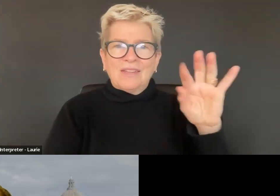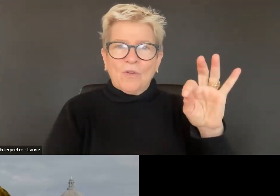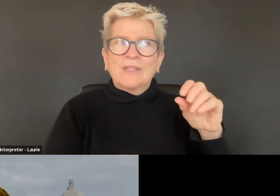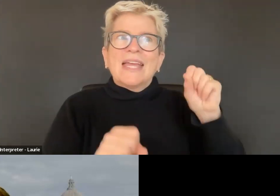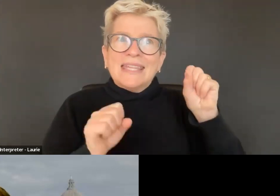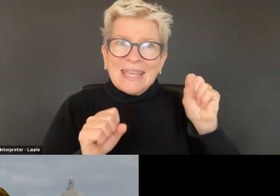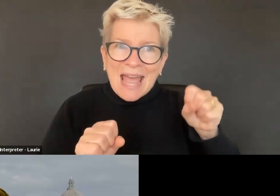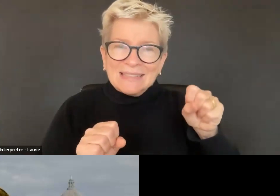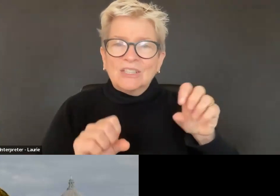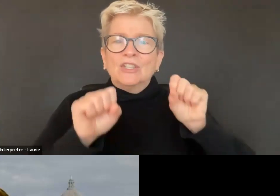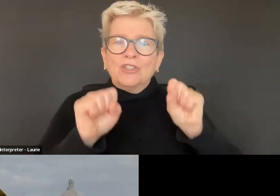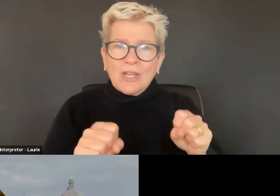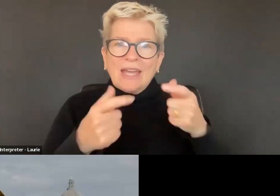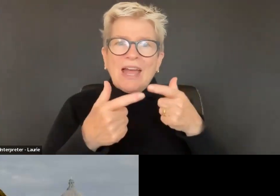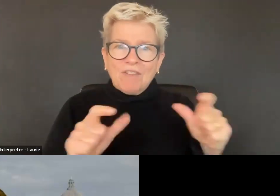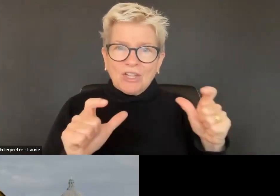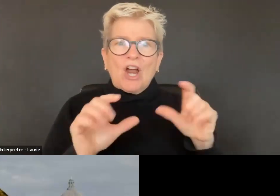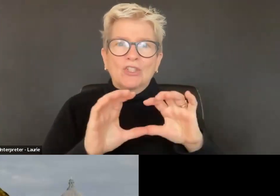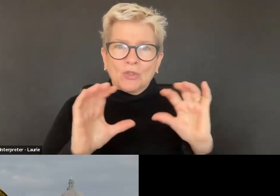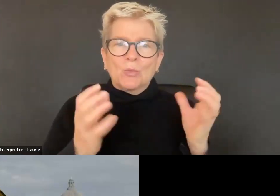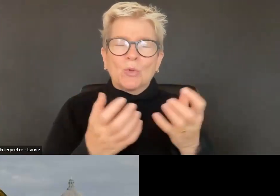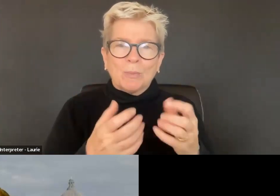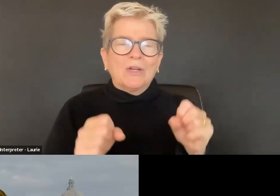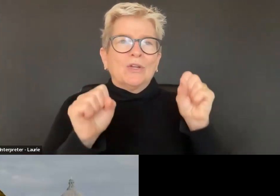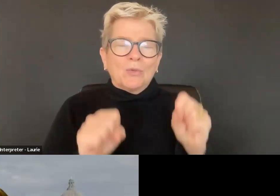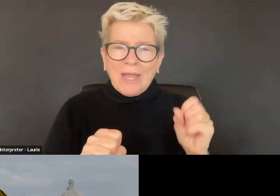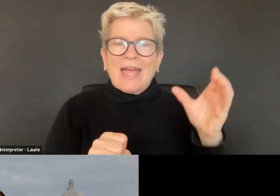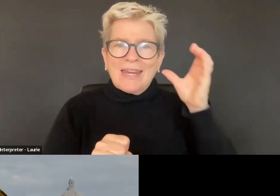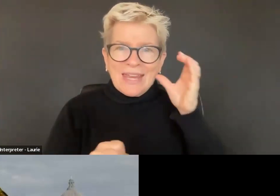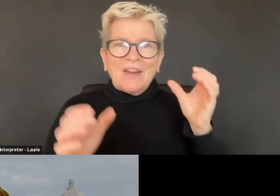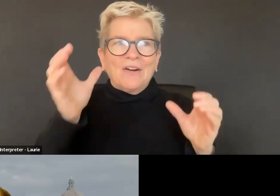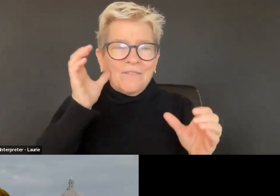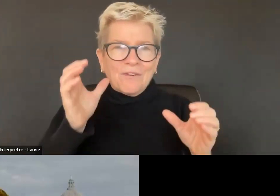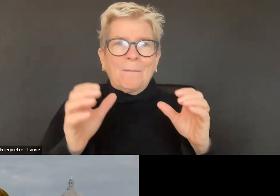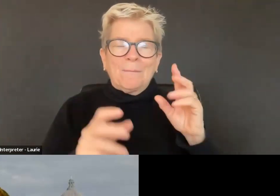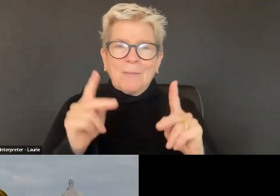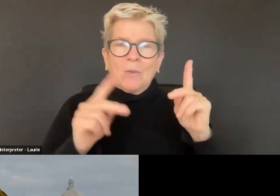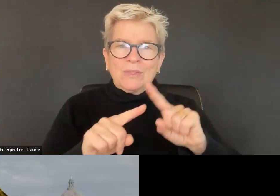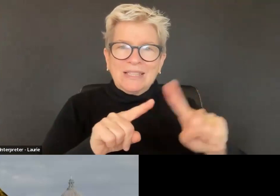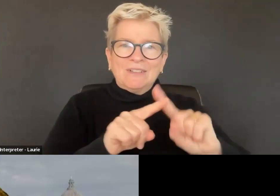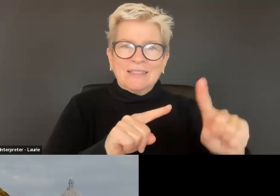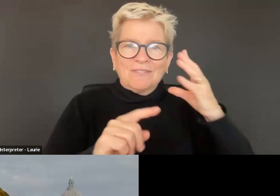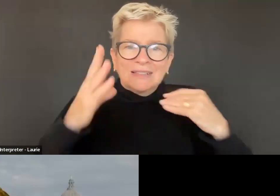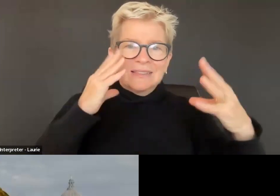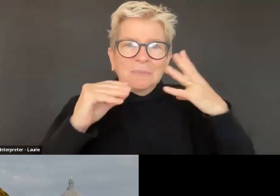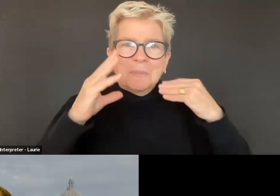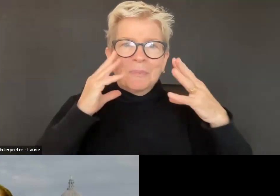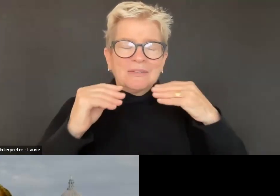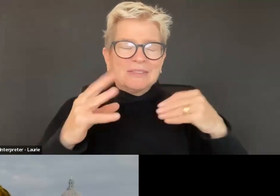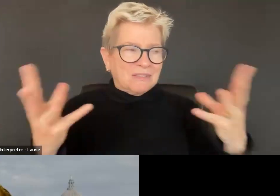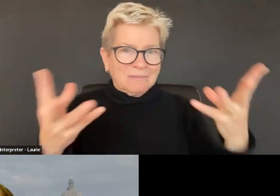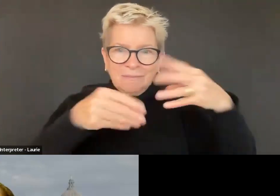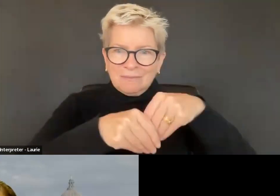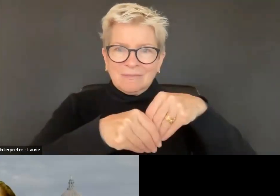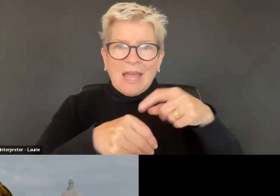you can have a very large group. You can hear from people from all walks of life on a particular issue. And